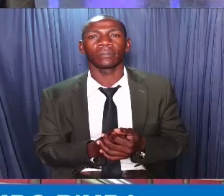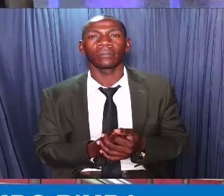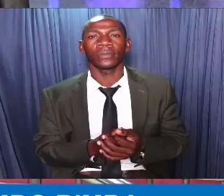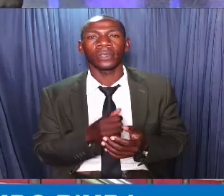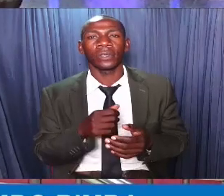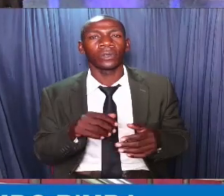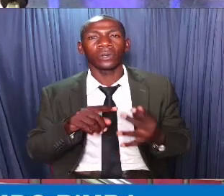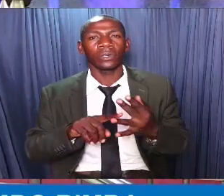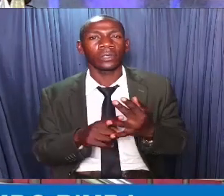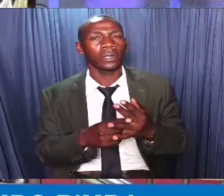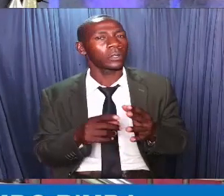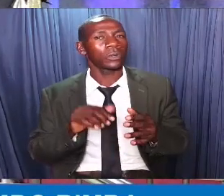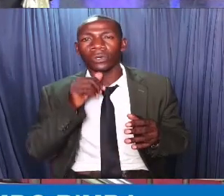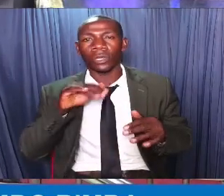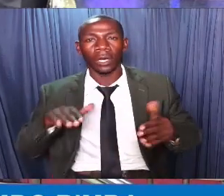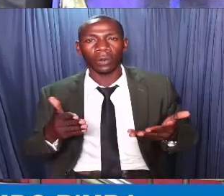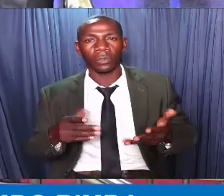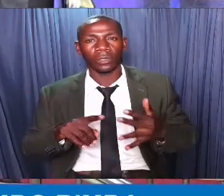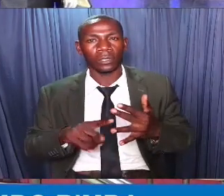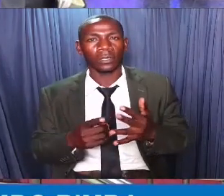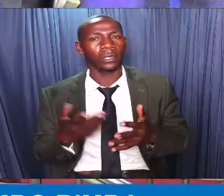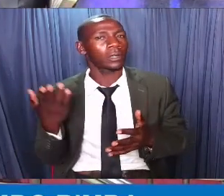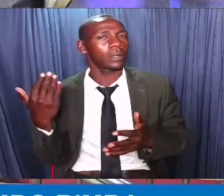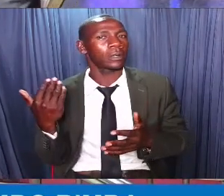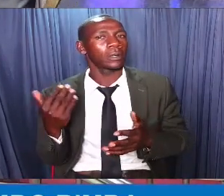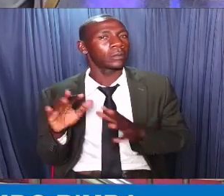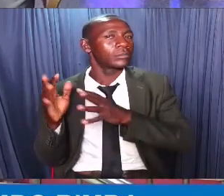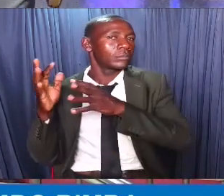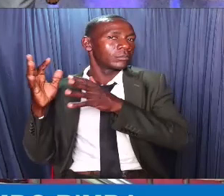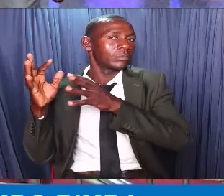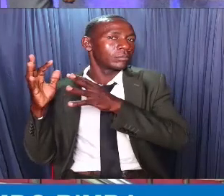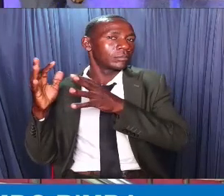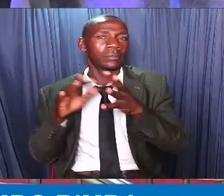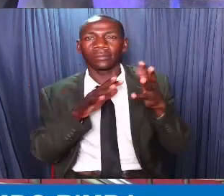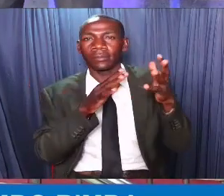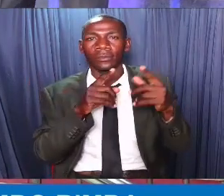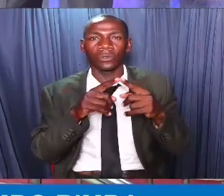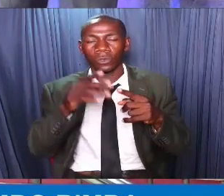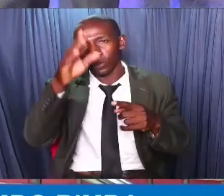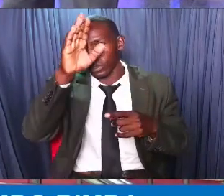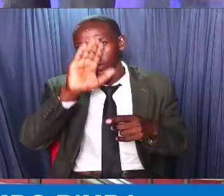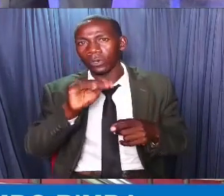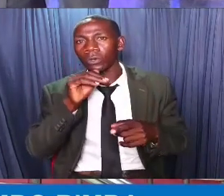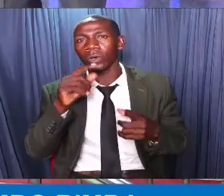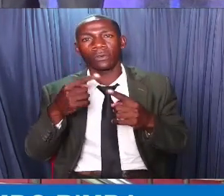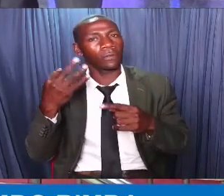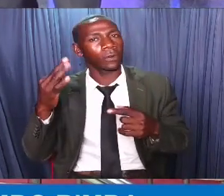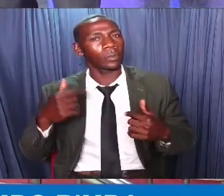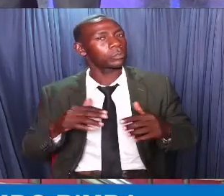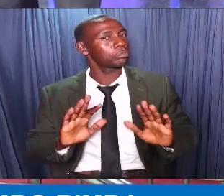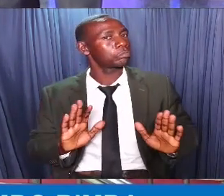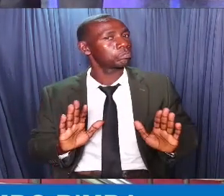Sivyo mlivyoanza? That is not how you started. Makofi. Let's clap. Unapigia Mungu. Clapping for God. You are not clapping